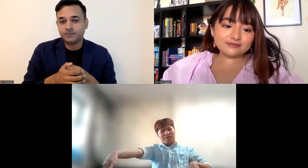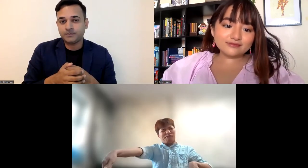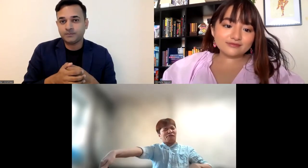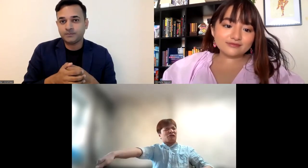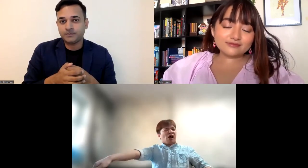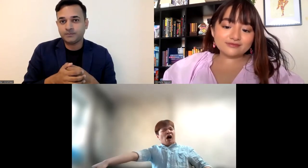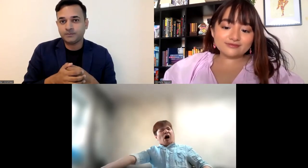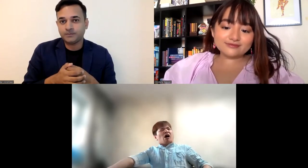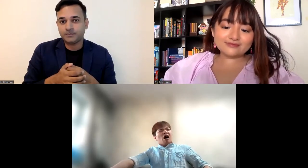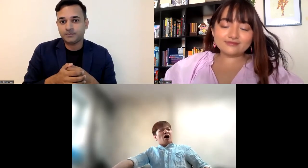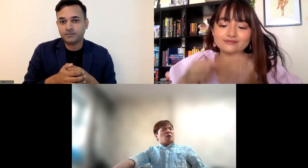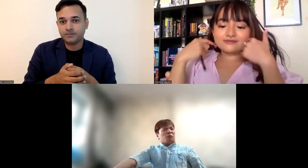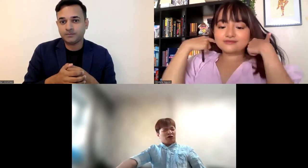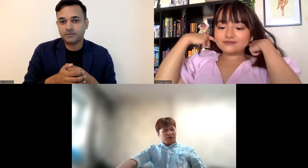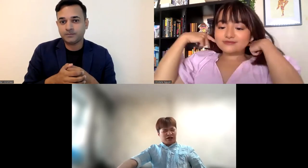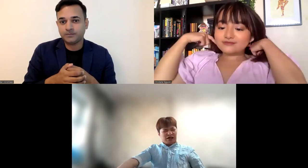I have